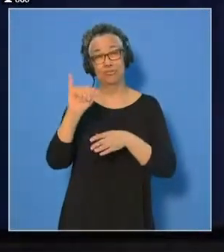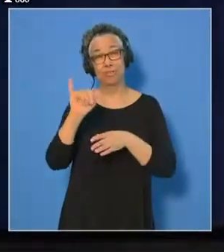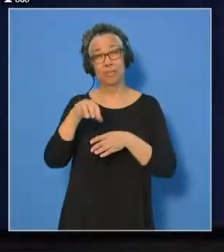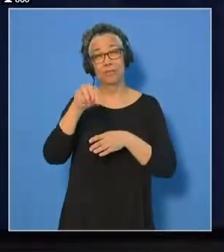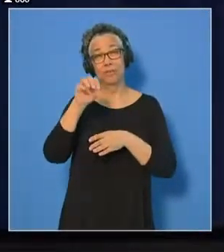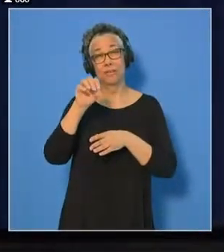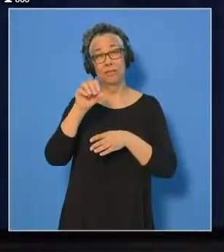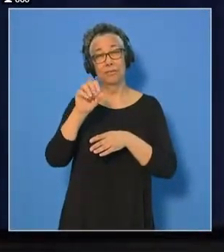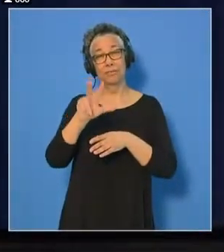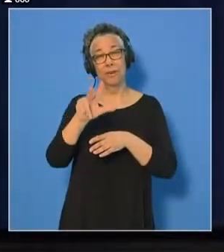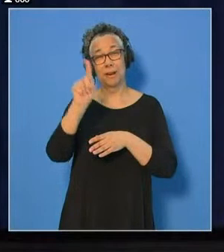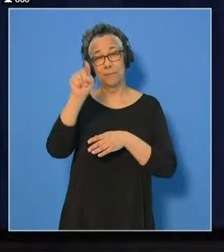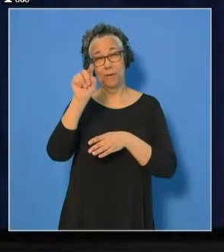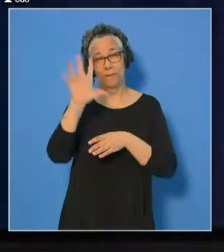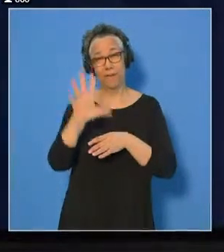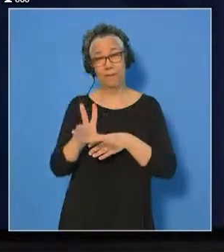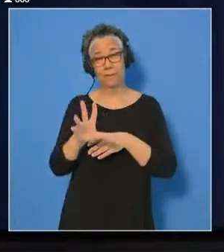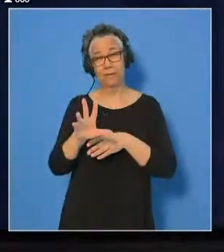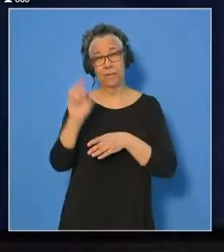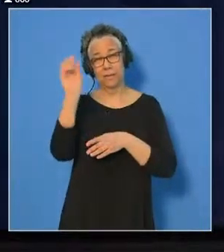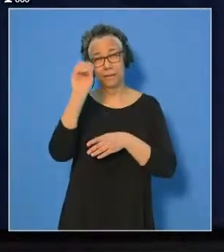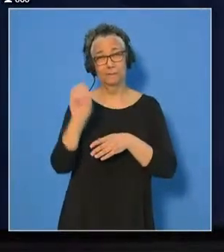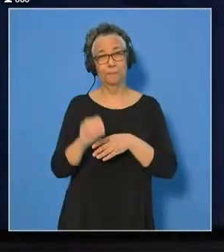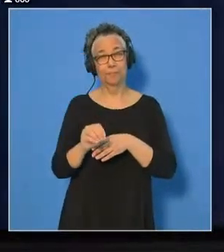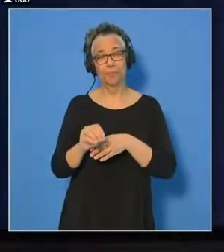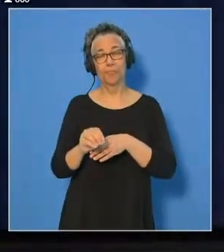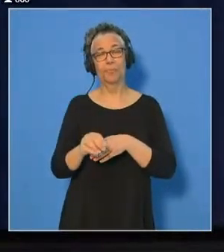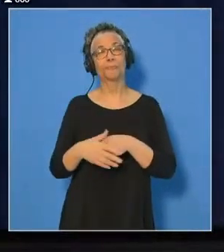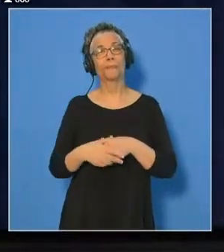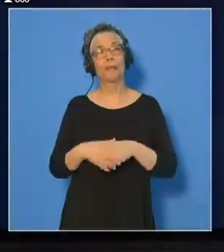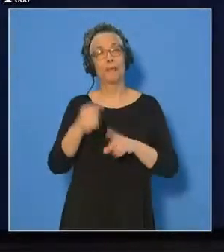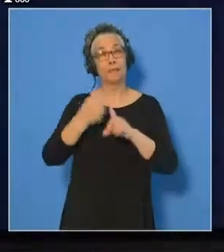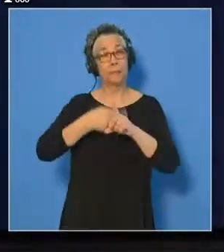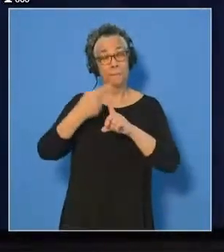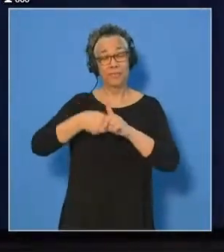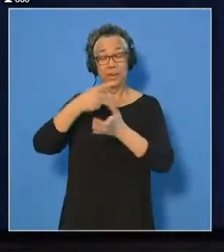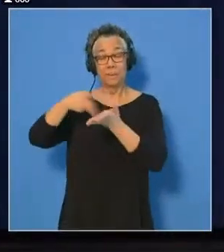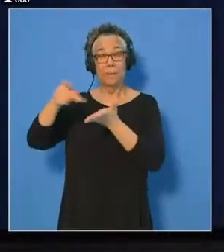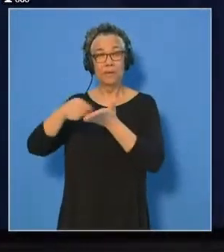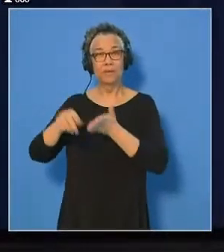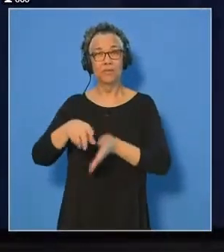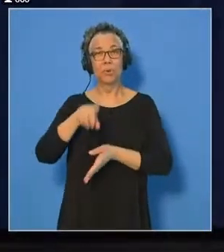With a payback of 42 months, the monthly payment is